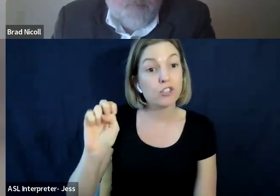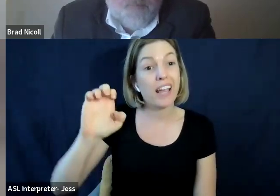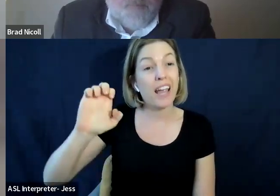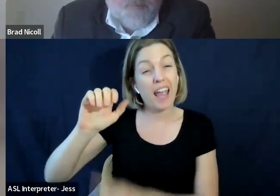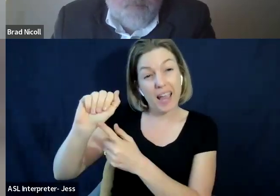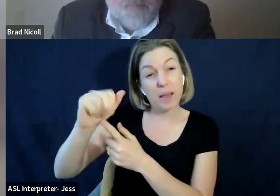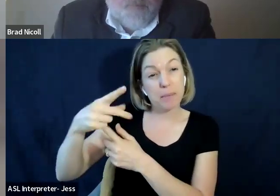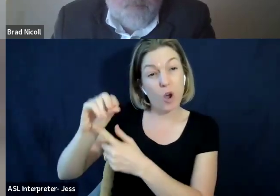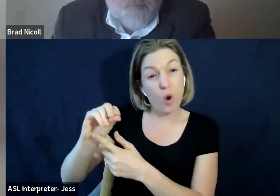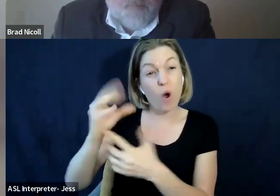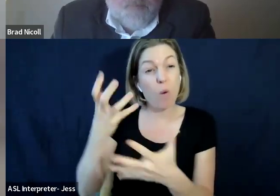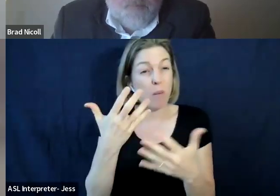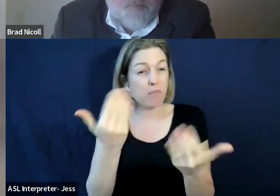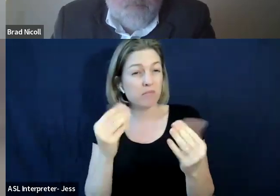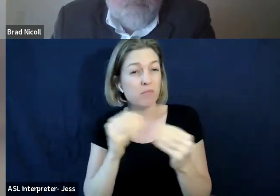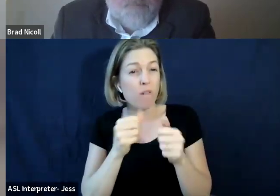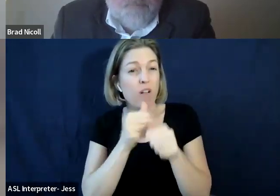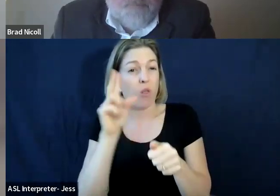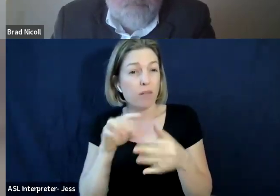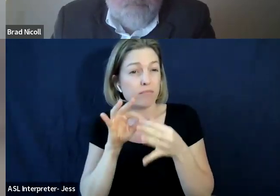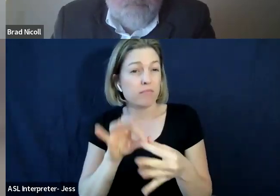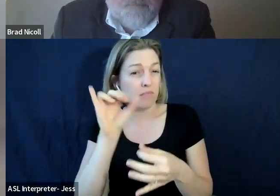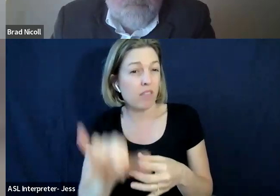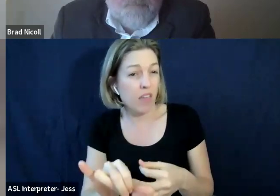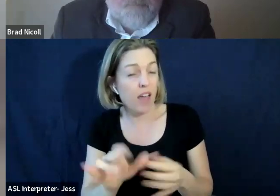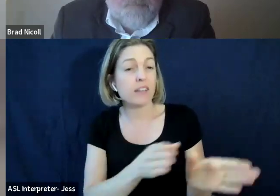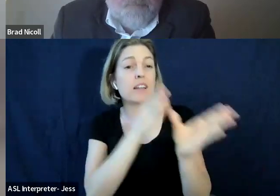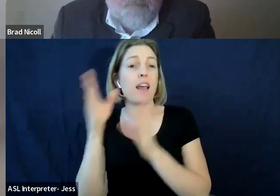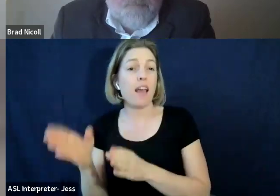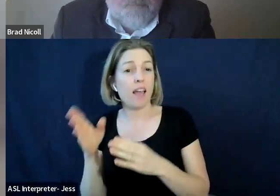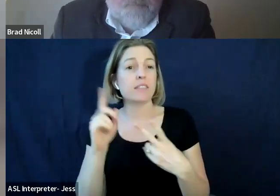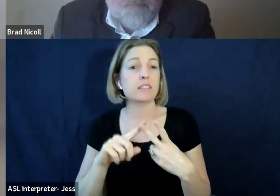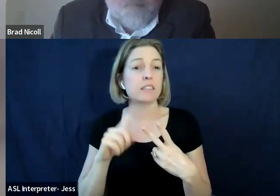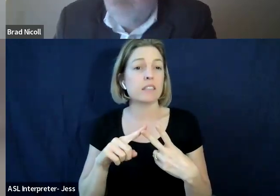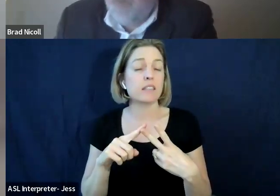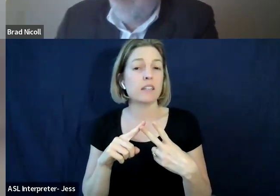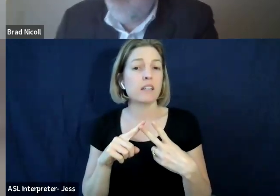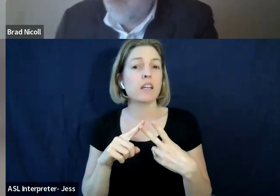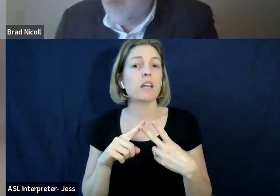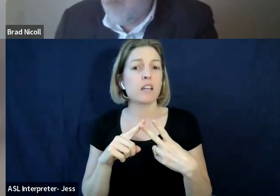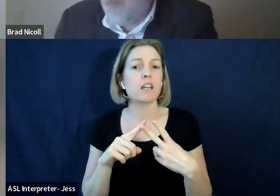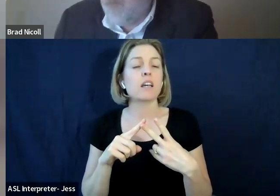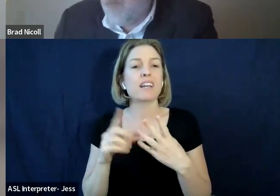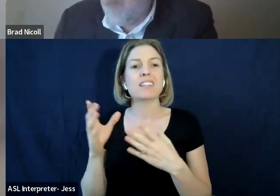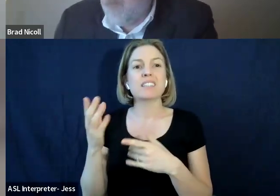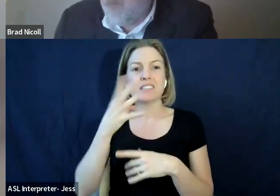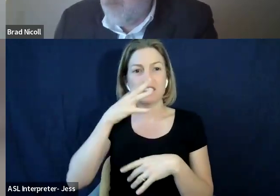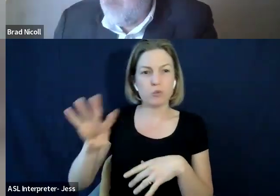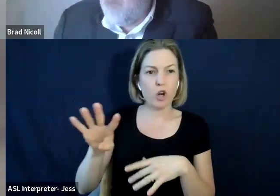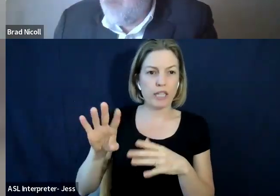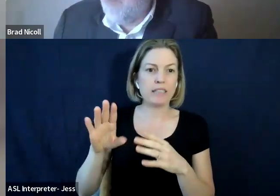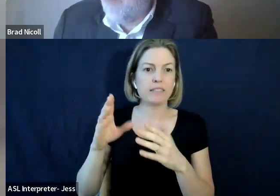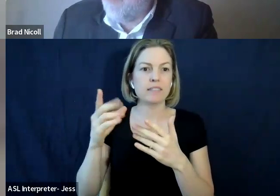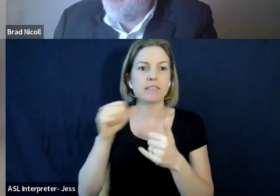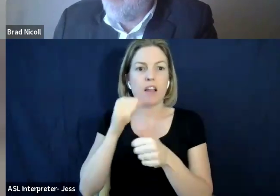love to hear more follow-up on that and on the disregarding of the city's regulations, which are